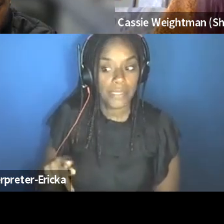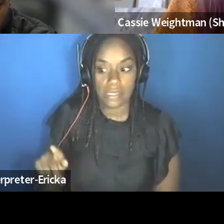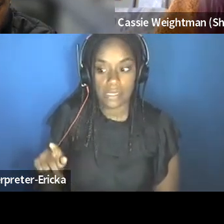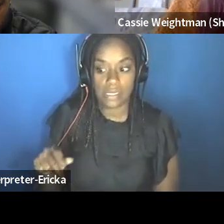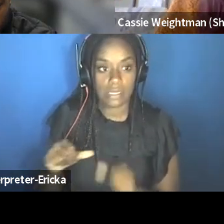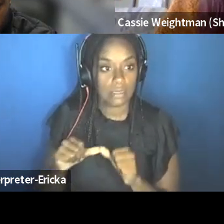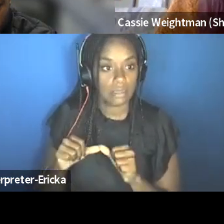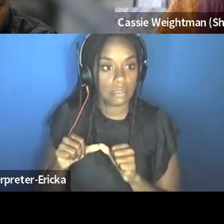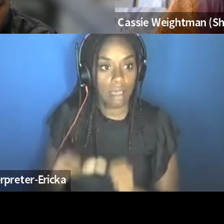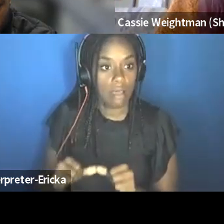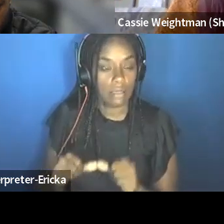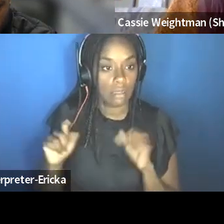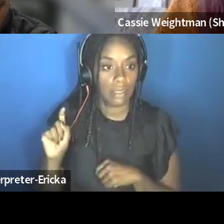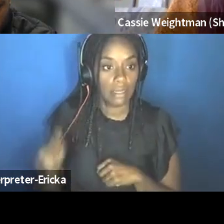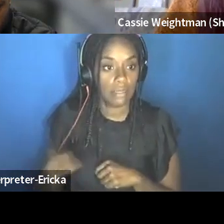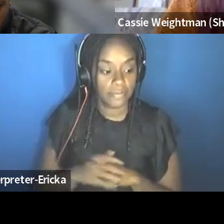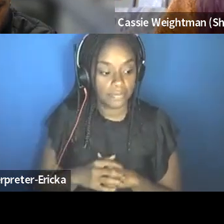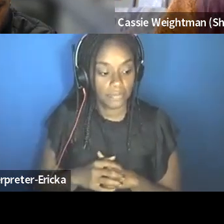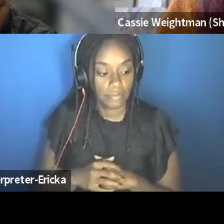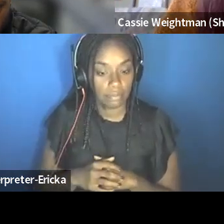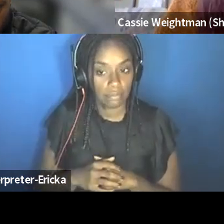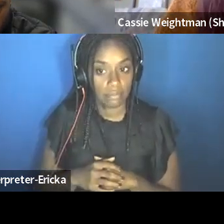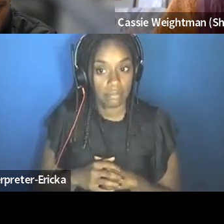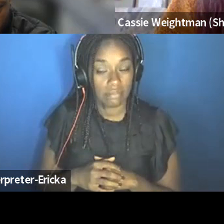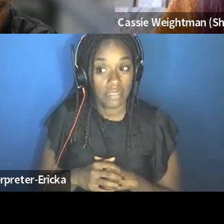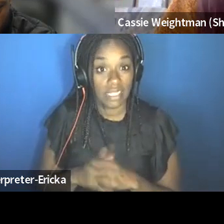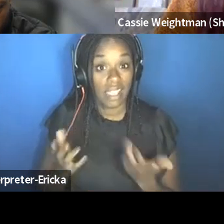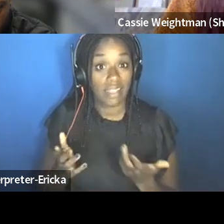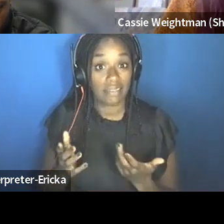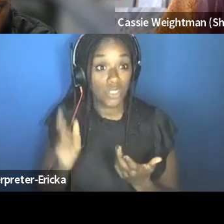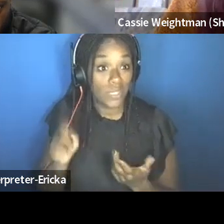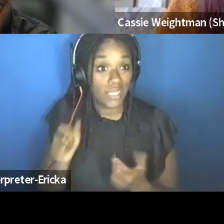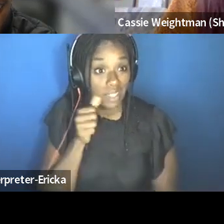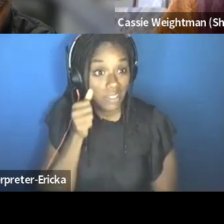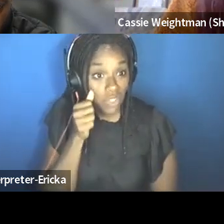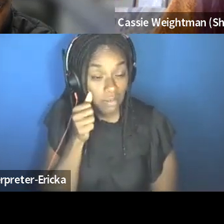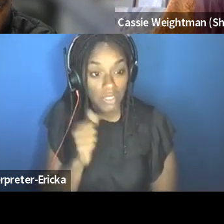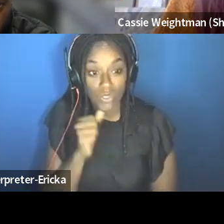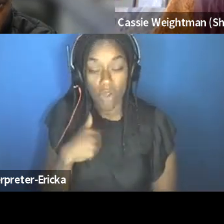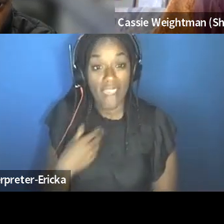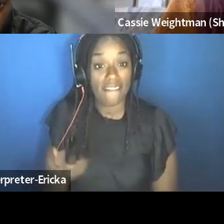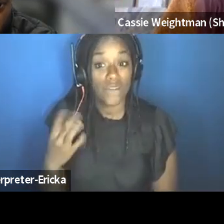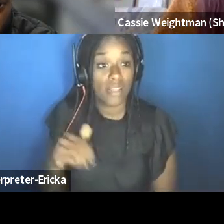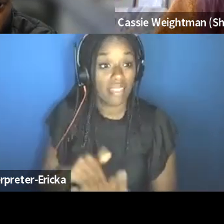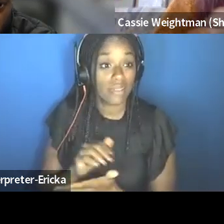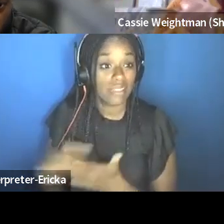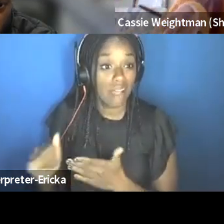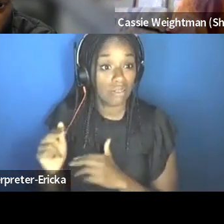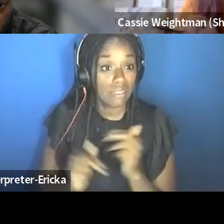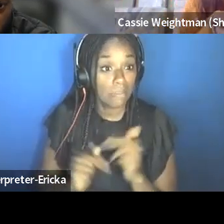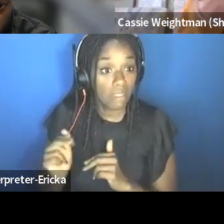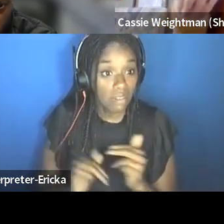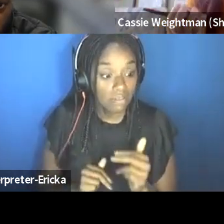of need. It's just like, and when you need a ramp, you needed it yesterday and you don't have $4,000 to build a ramp. And so it's